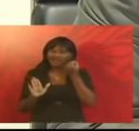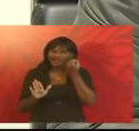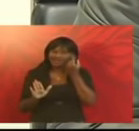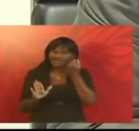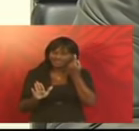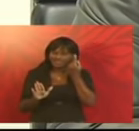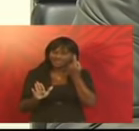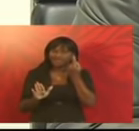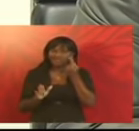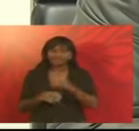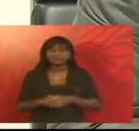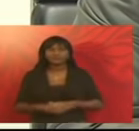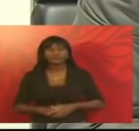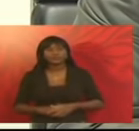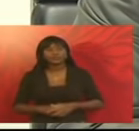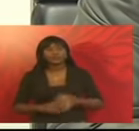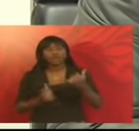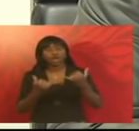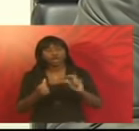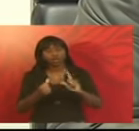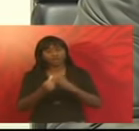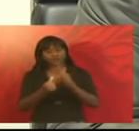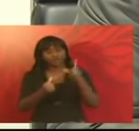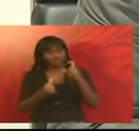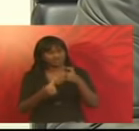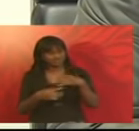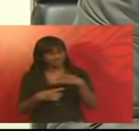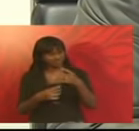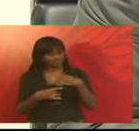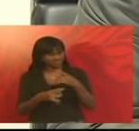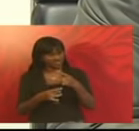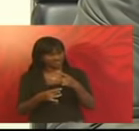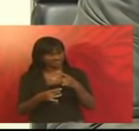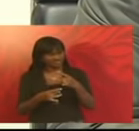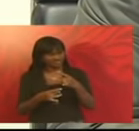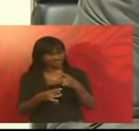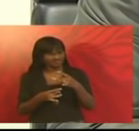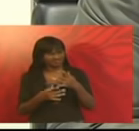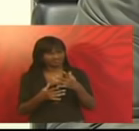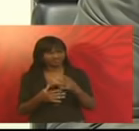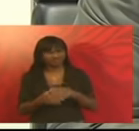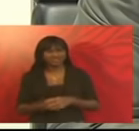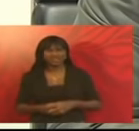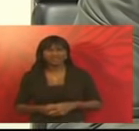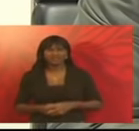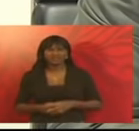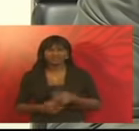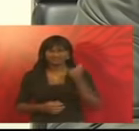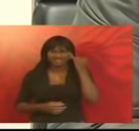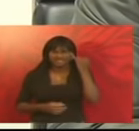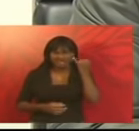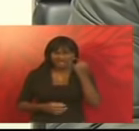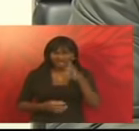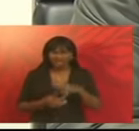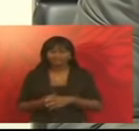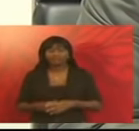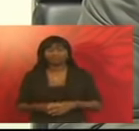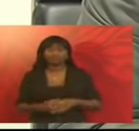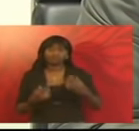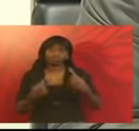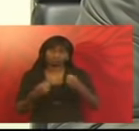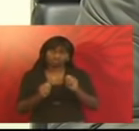upon. Now, your first question is interesting. It's an interesting framing of the idea, and I'm going to try to see if I can unpack